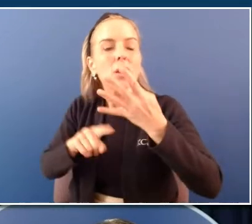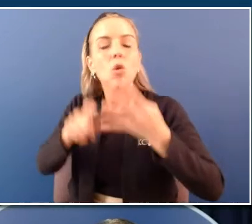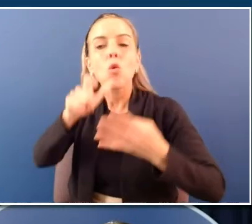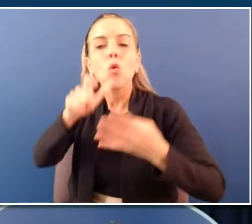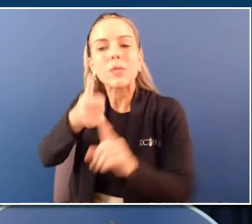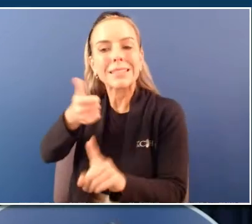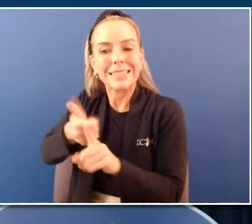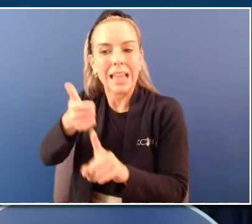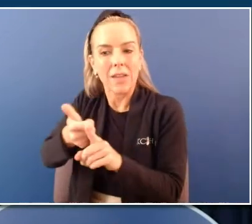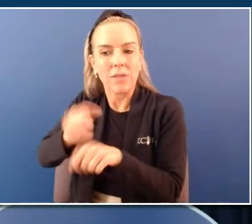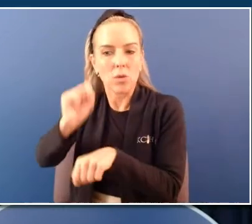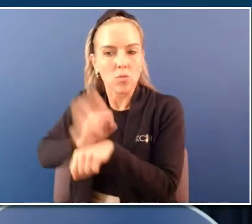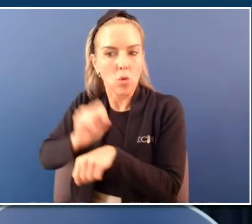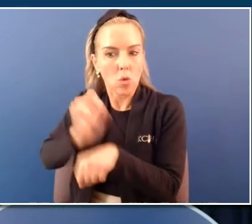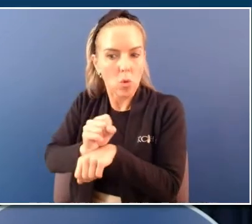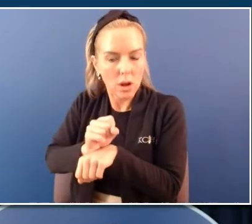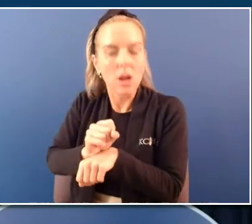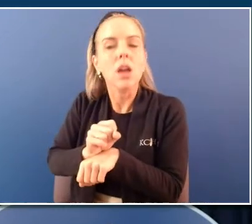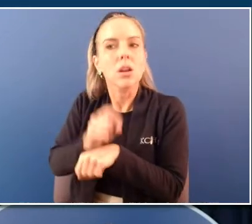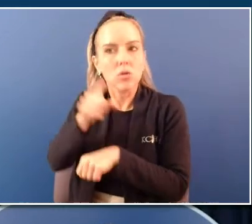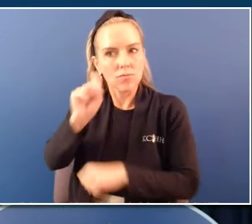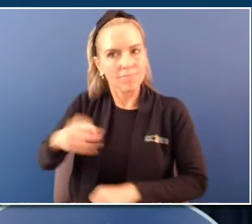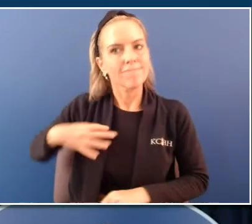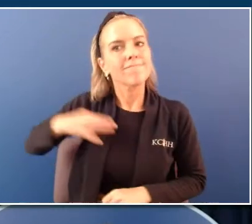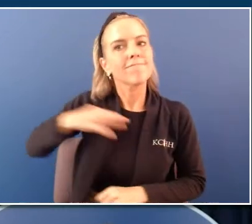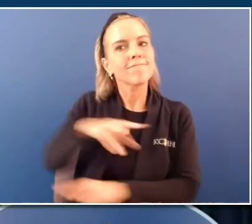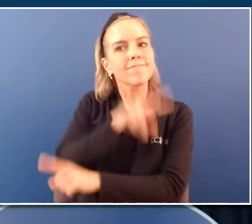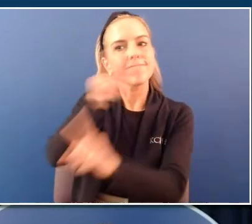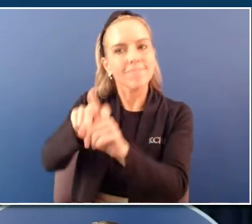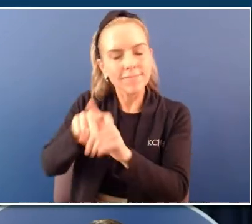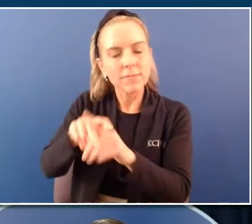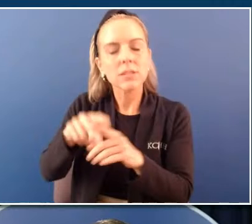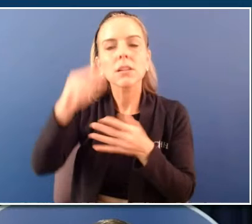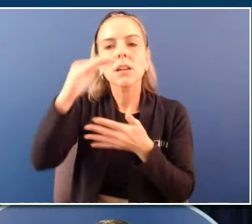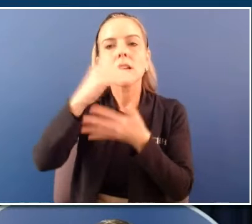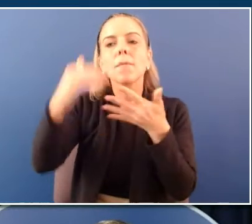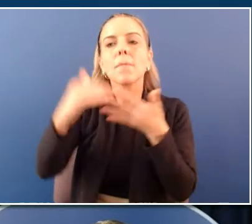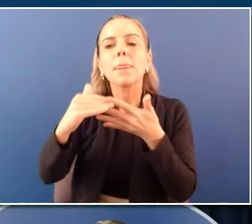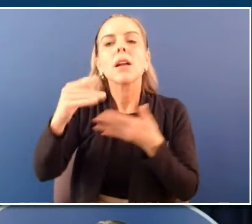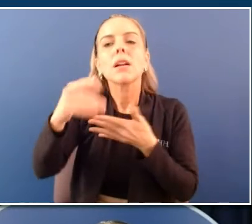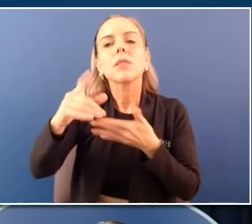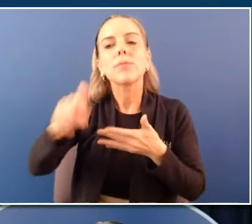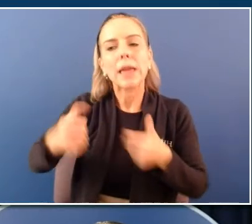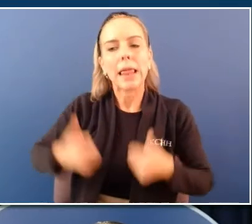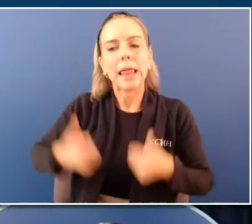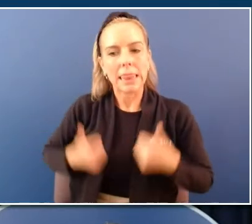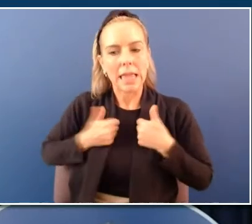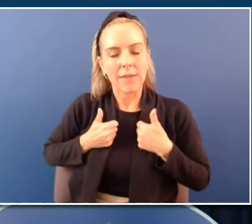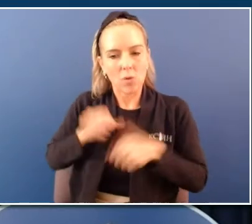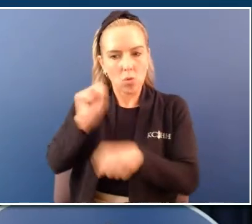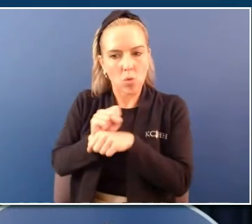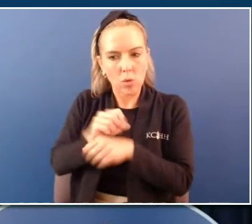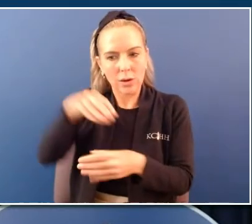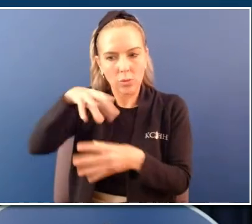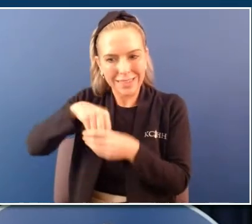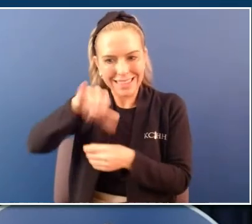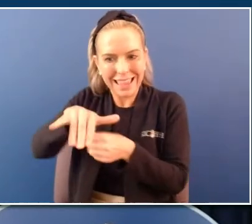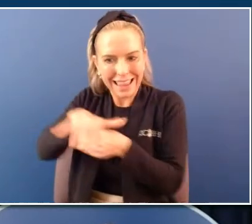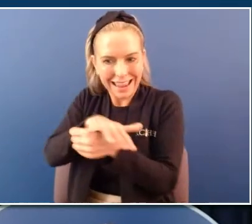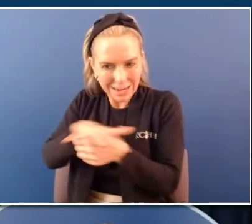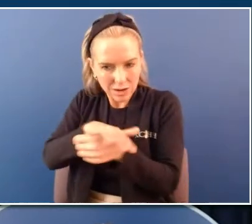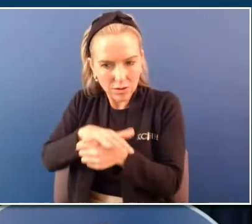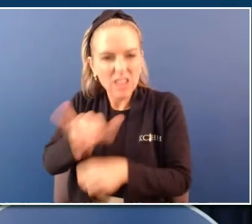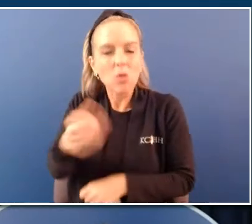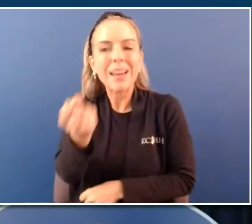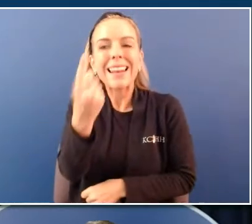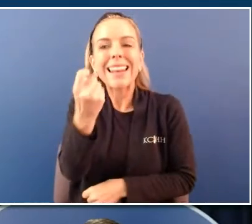are eligible. Individuals must have been living or working in the affected areas, again, those areas in those 11 counties,